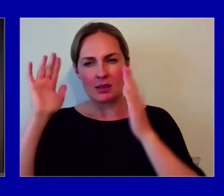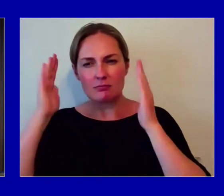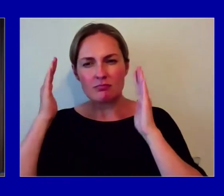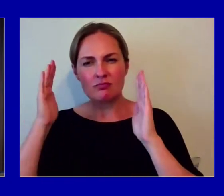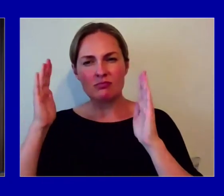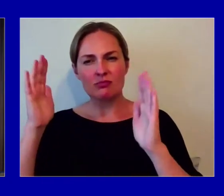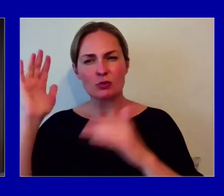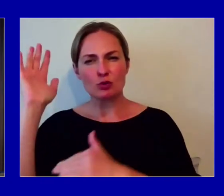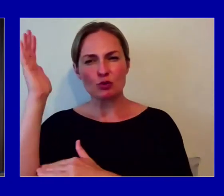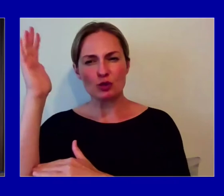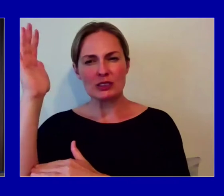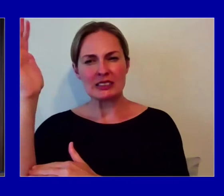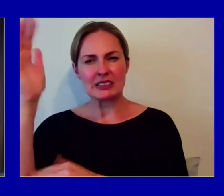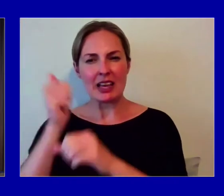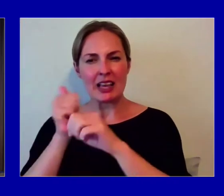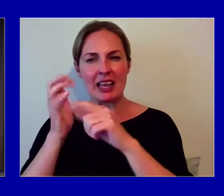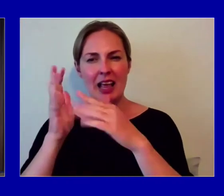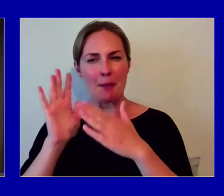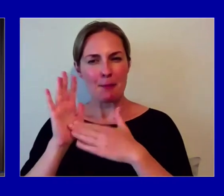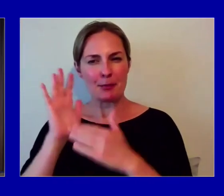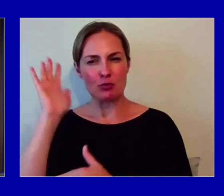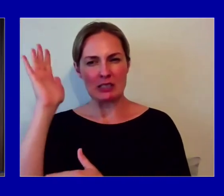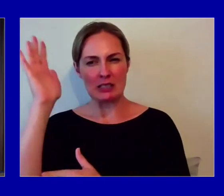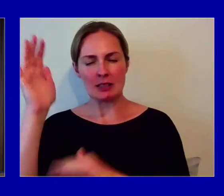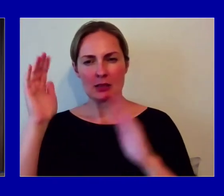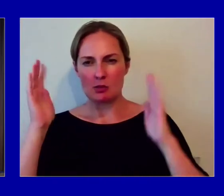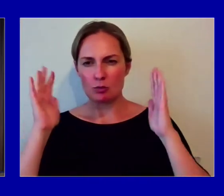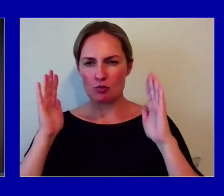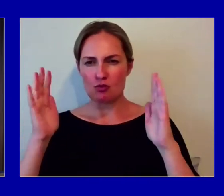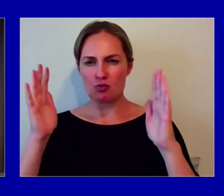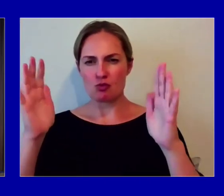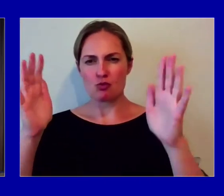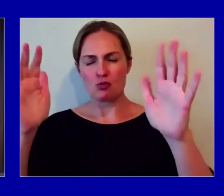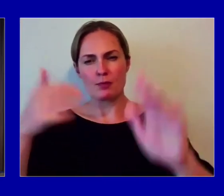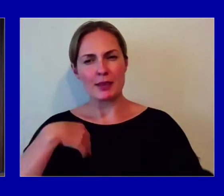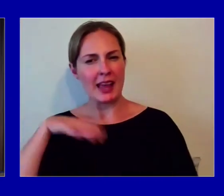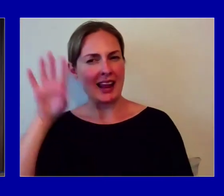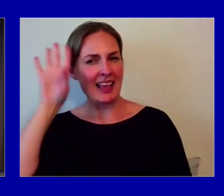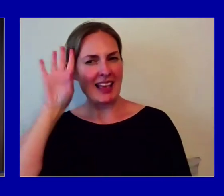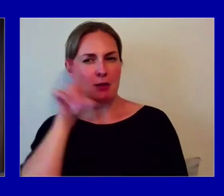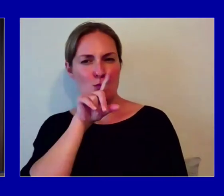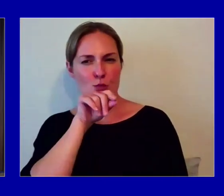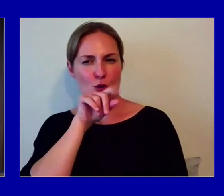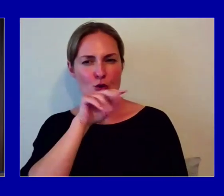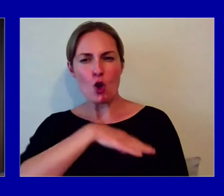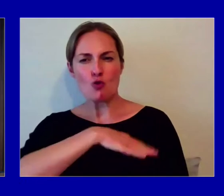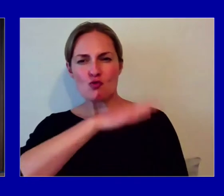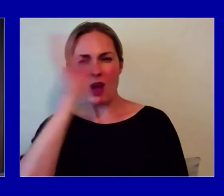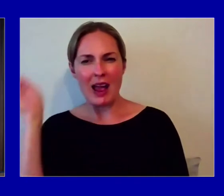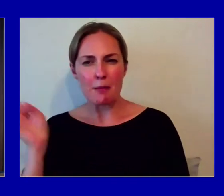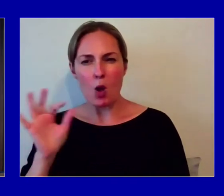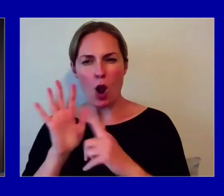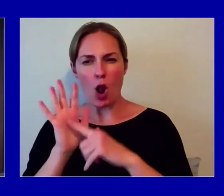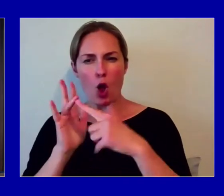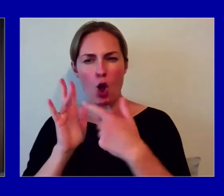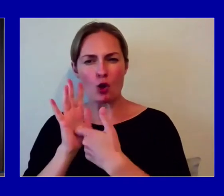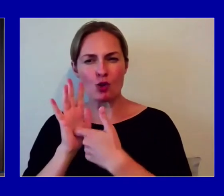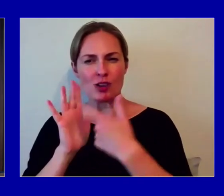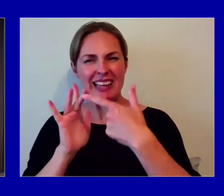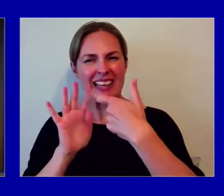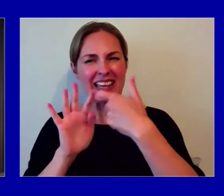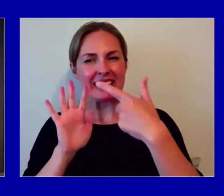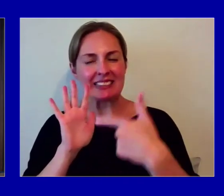the chirping of rainbow lorikeets and that beautiful sun shining through those trees and thinking about